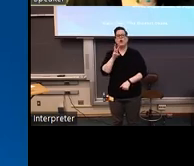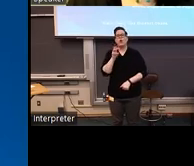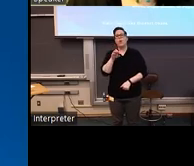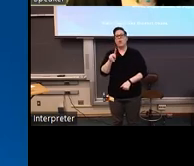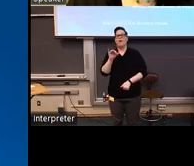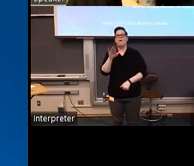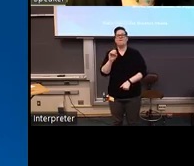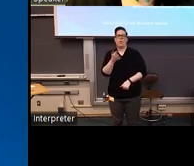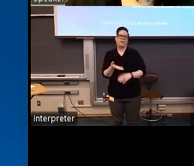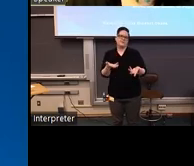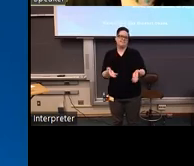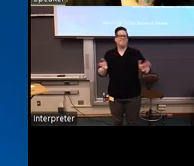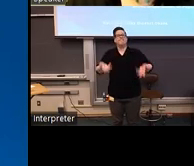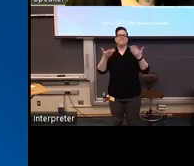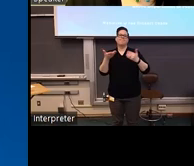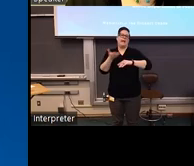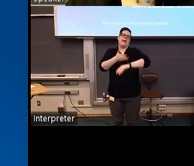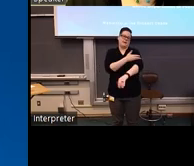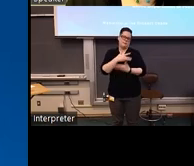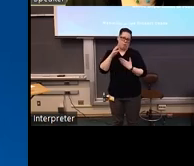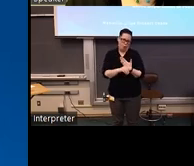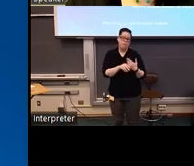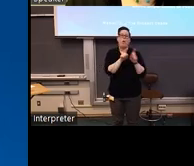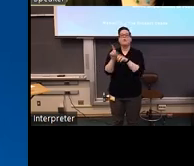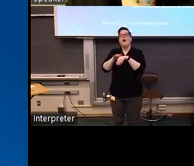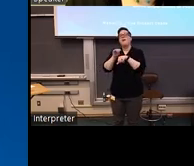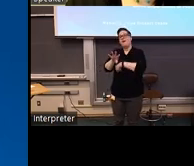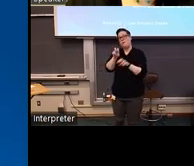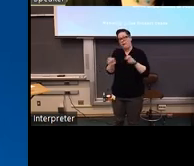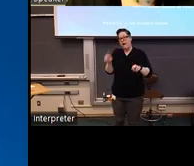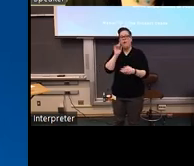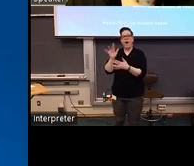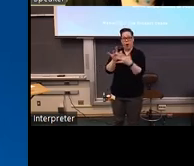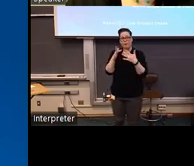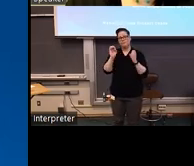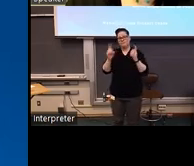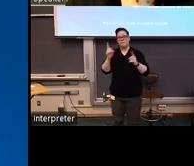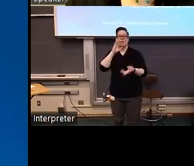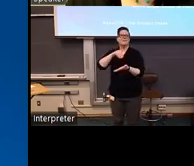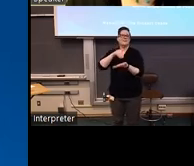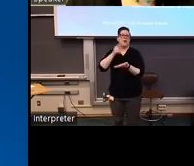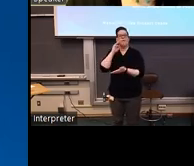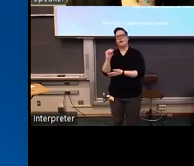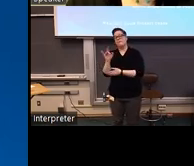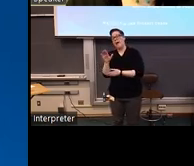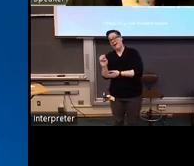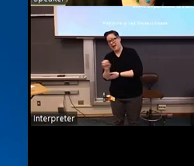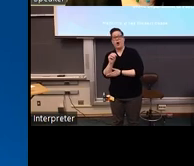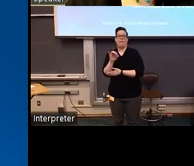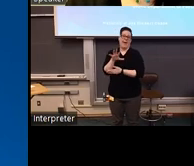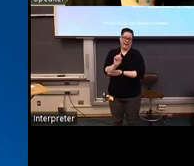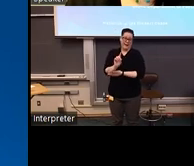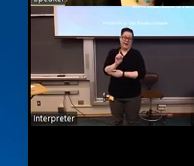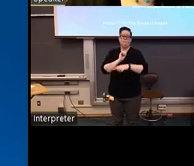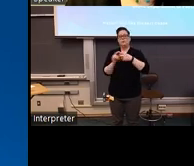Enhancement Program. She also serves on the advisory panel for outreach and education for the Centers for Medicare and Medicaid and